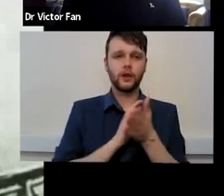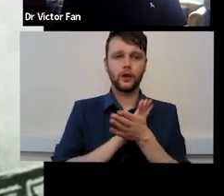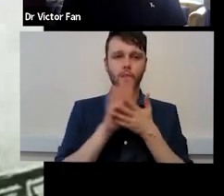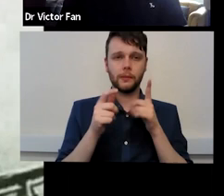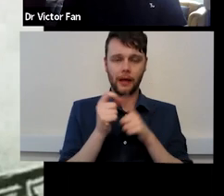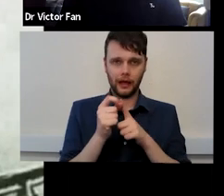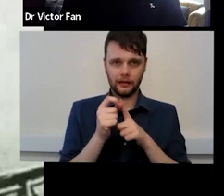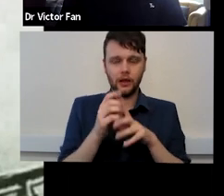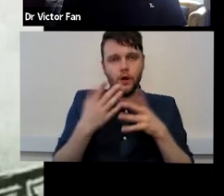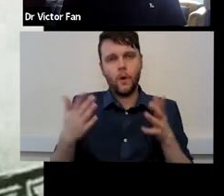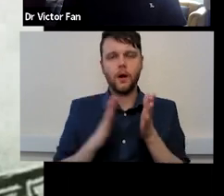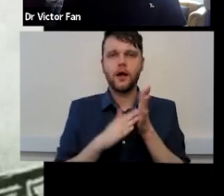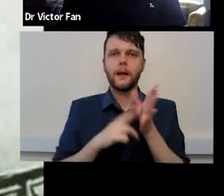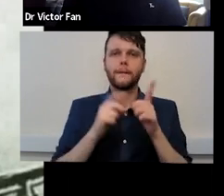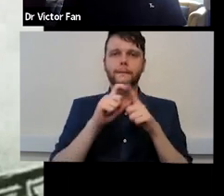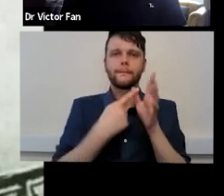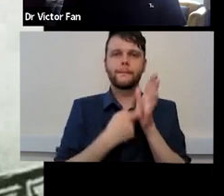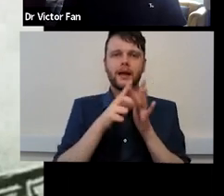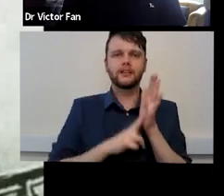Pai, or Mandarin Ducks and